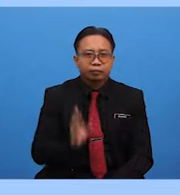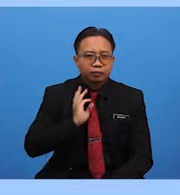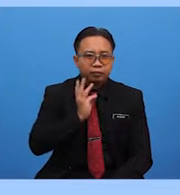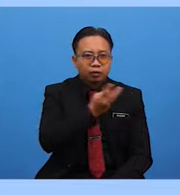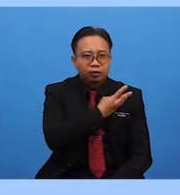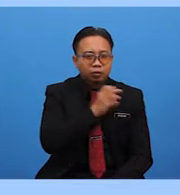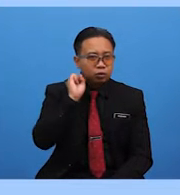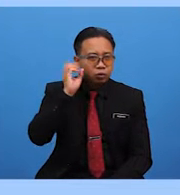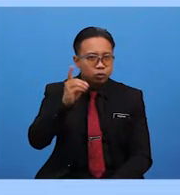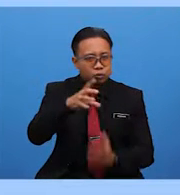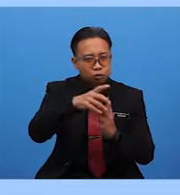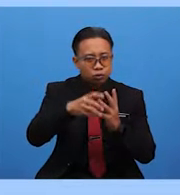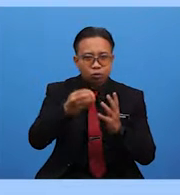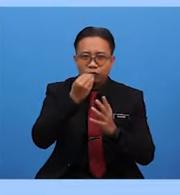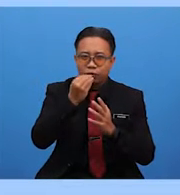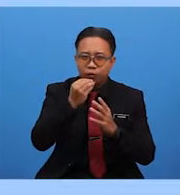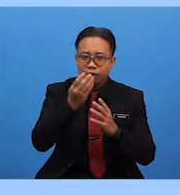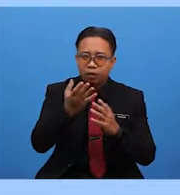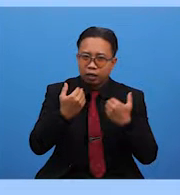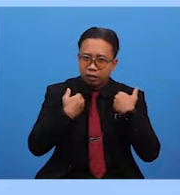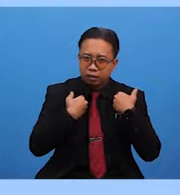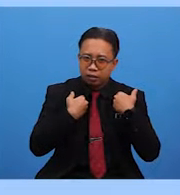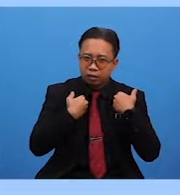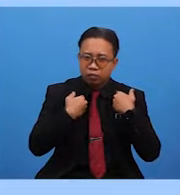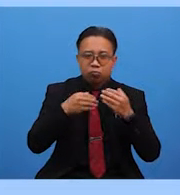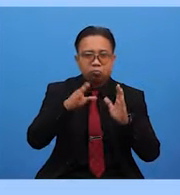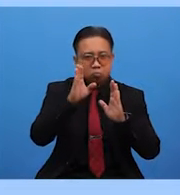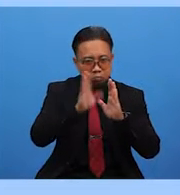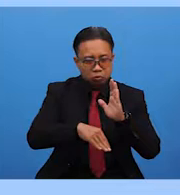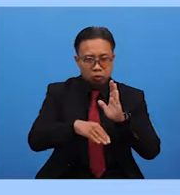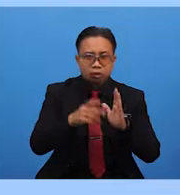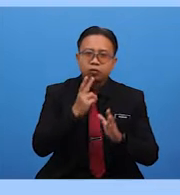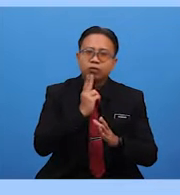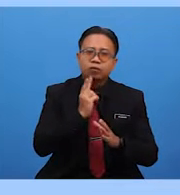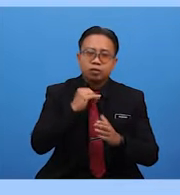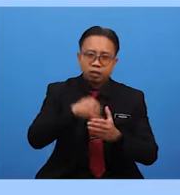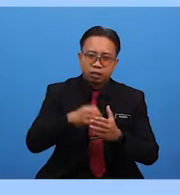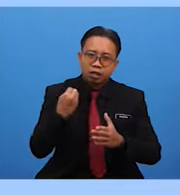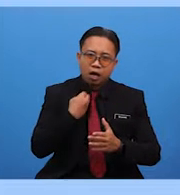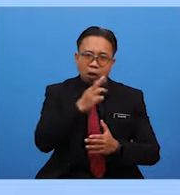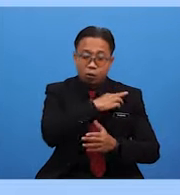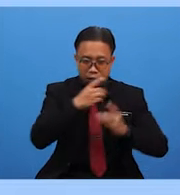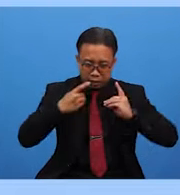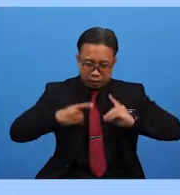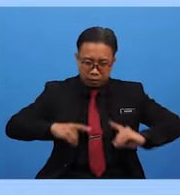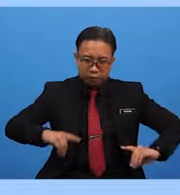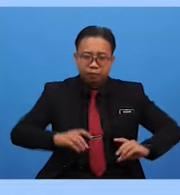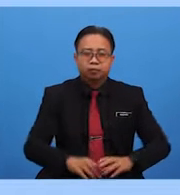We should choose food that contain less sugar in our diet.